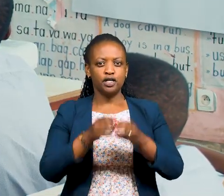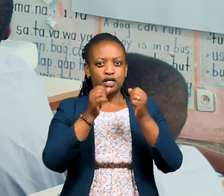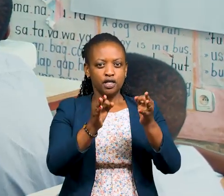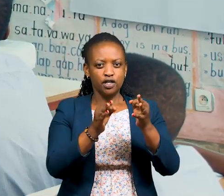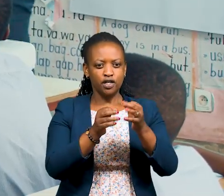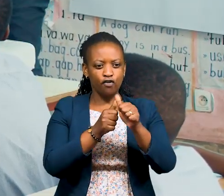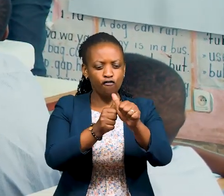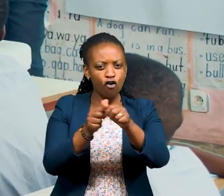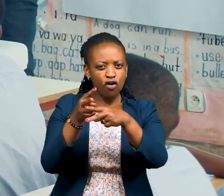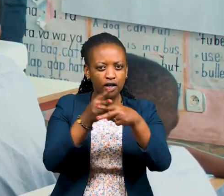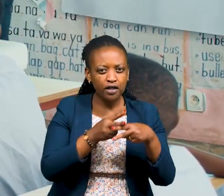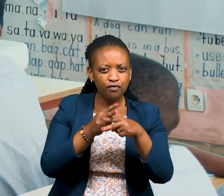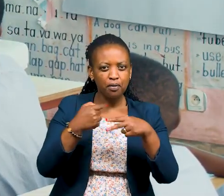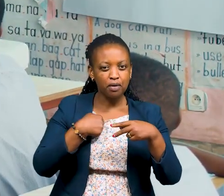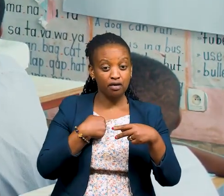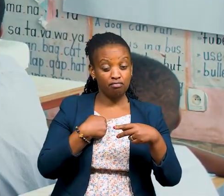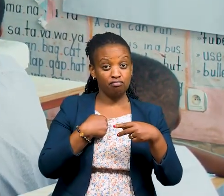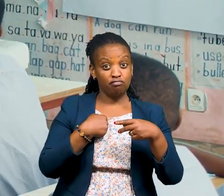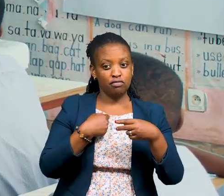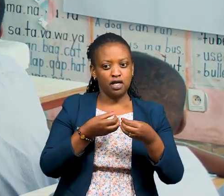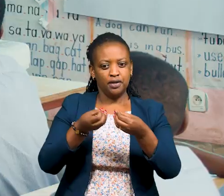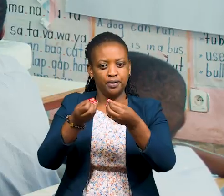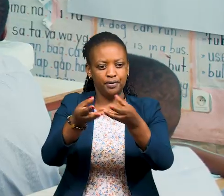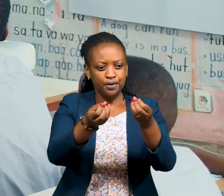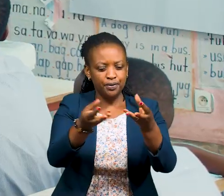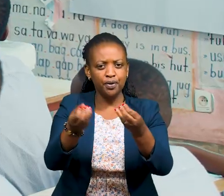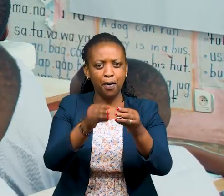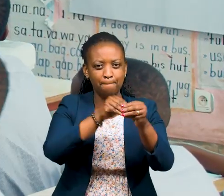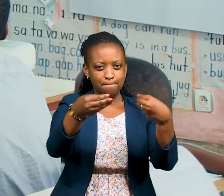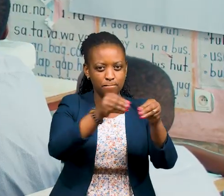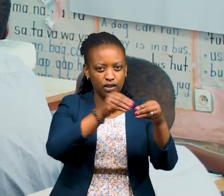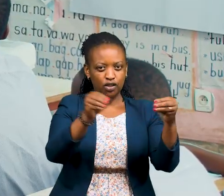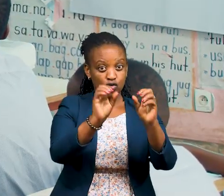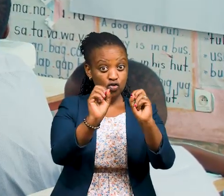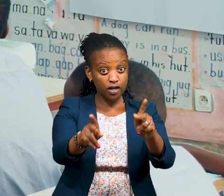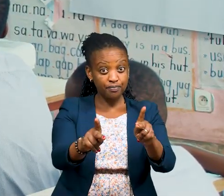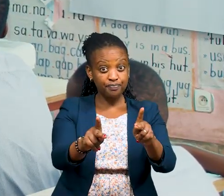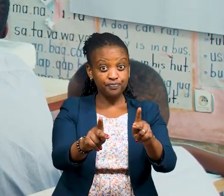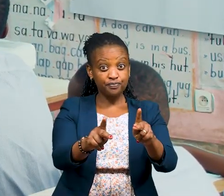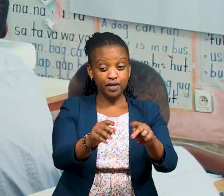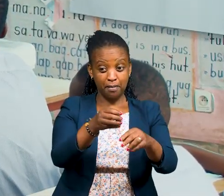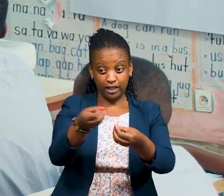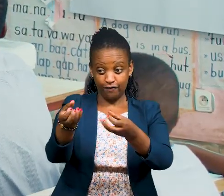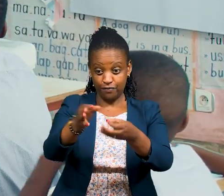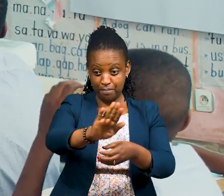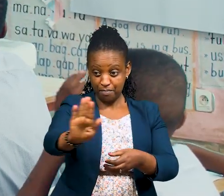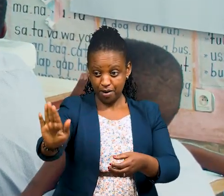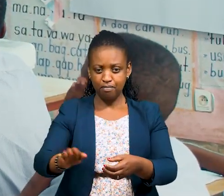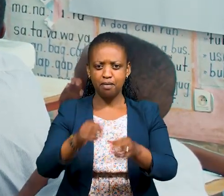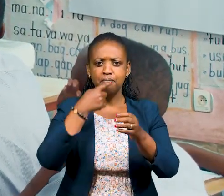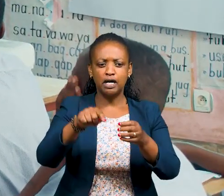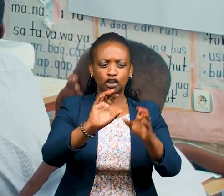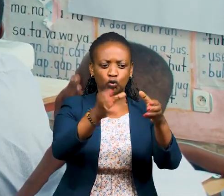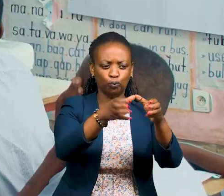So if you have followed carefully, I'm going to distribute these materials, okay, to you. So